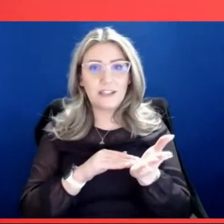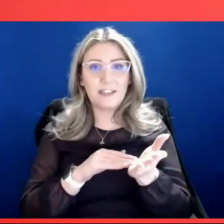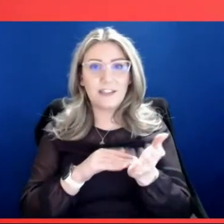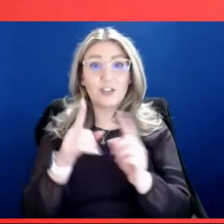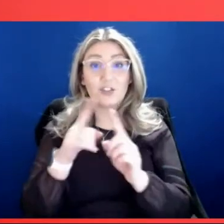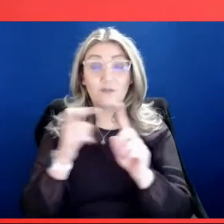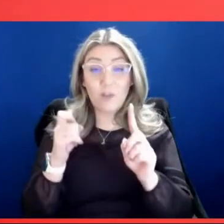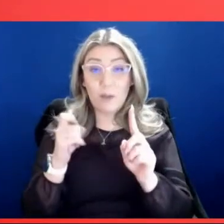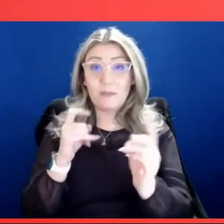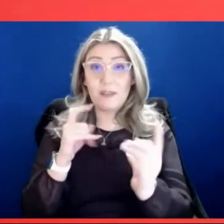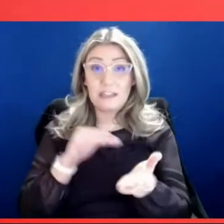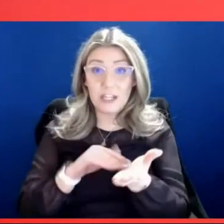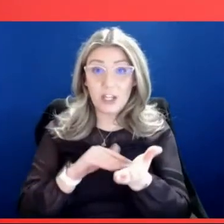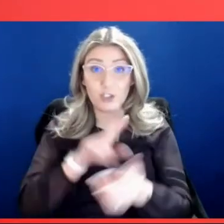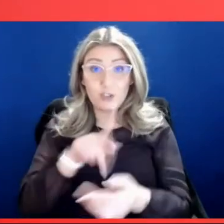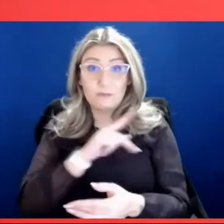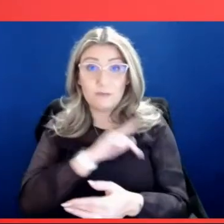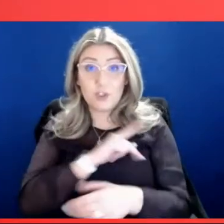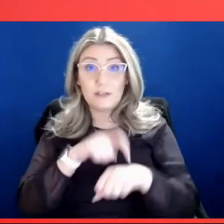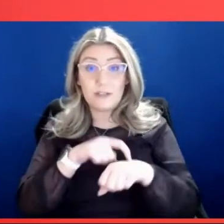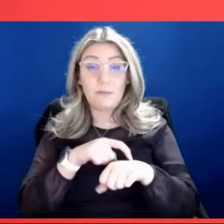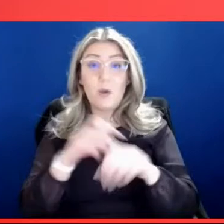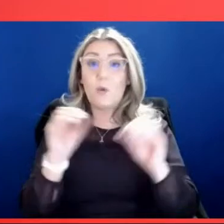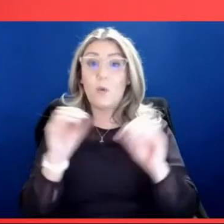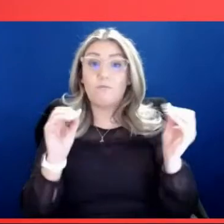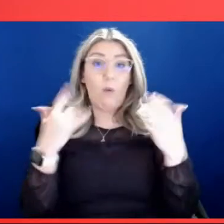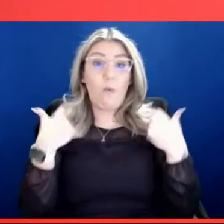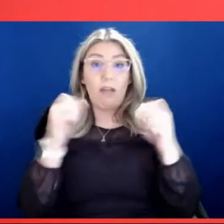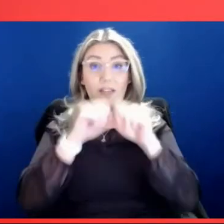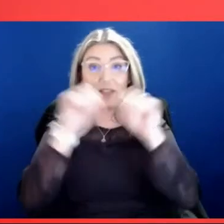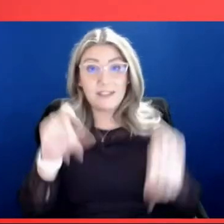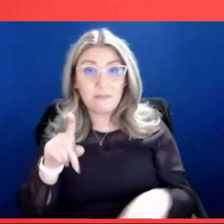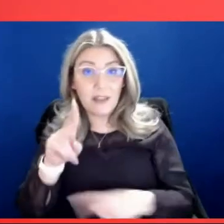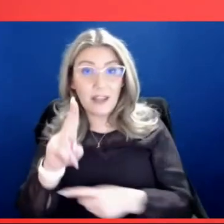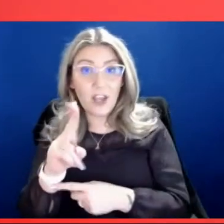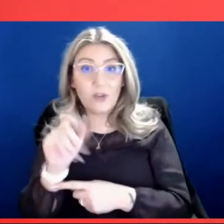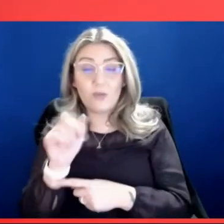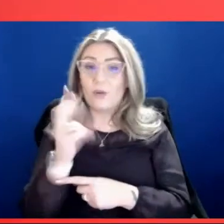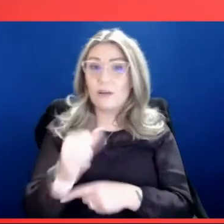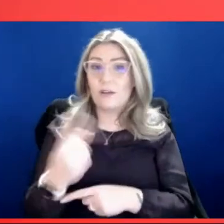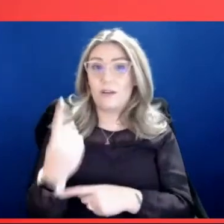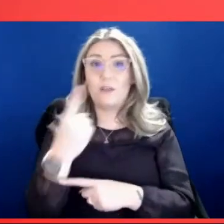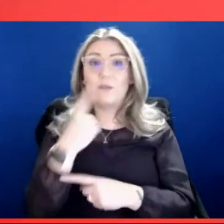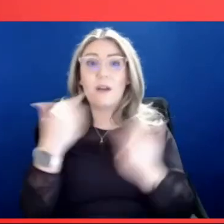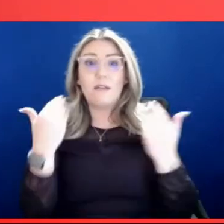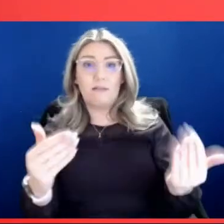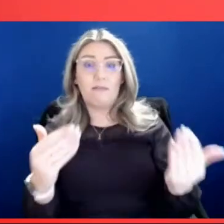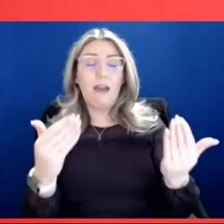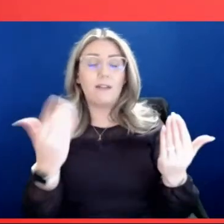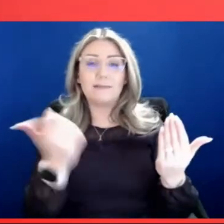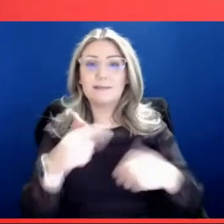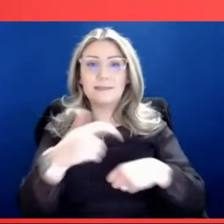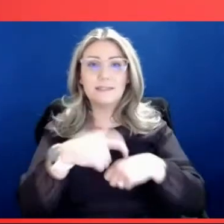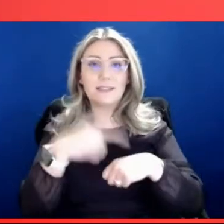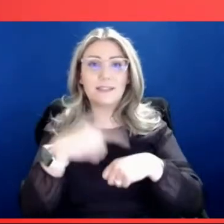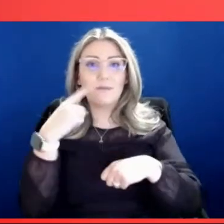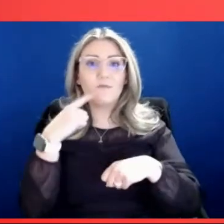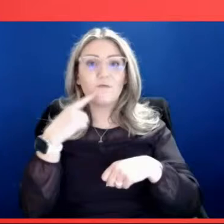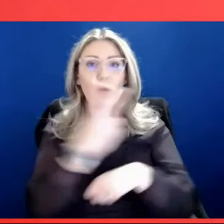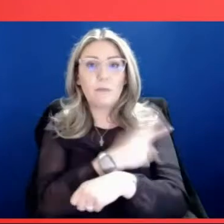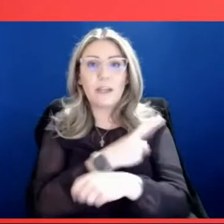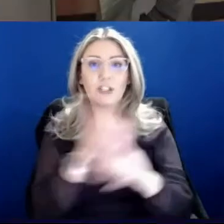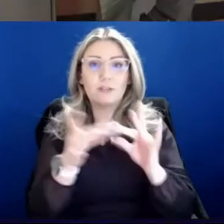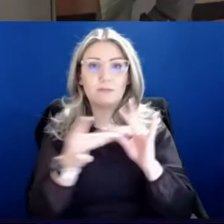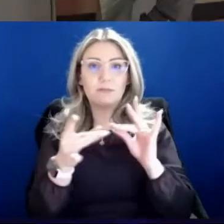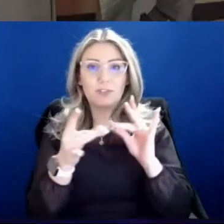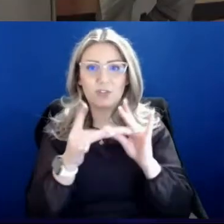time. No health system, KU or anybody, allows physicians any time for patient messaging. That's all. So when we get